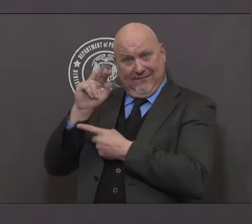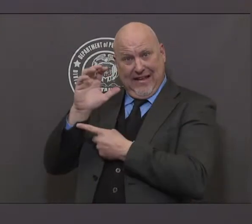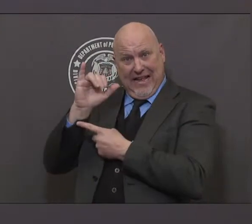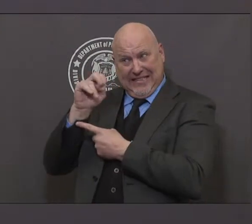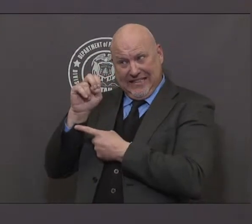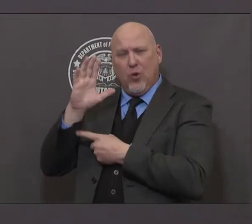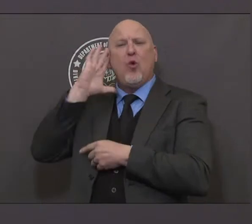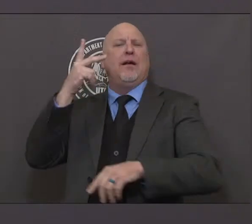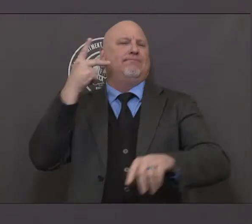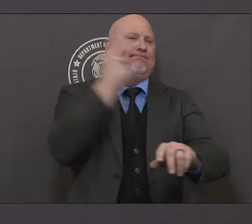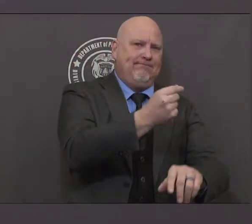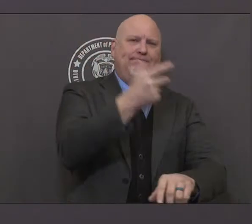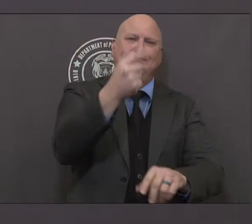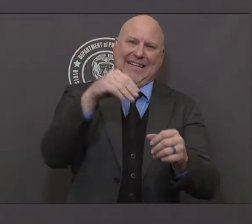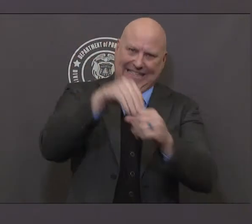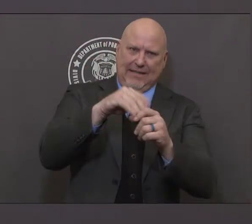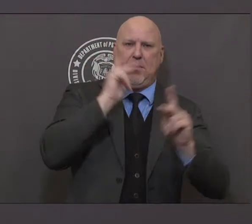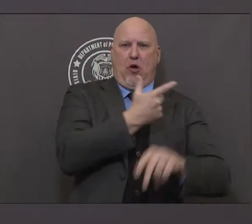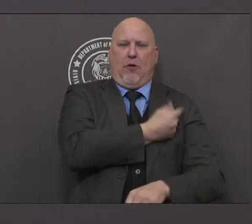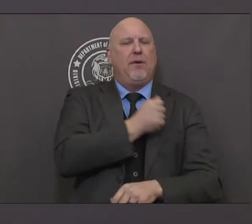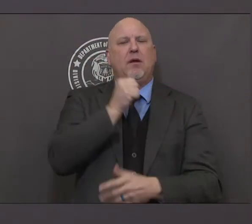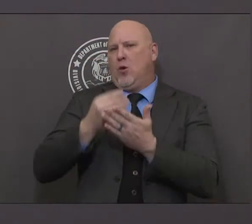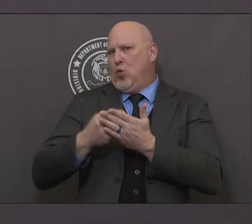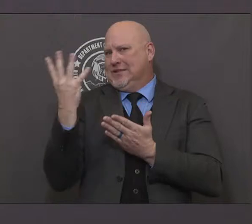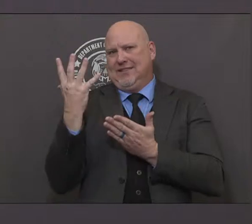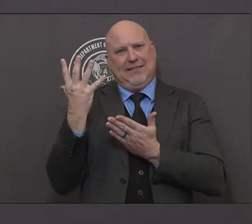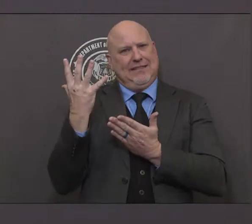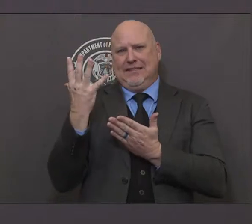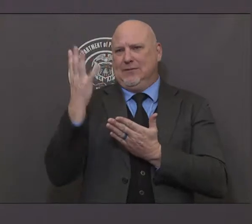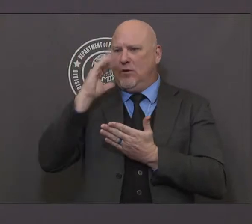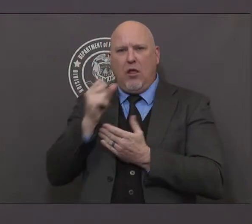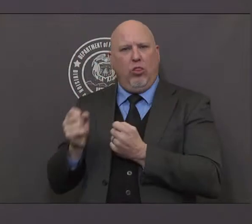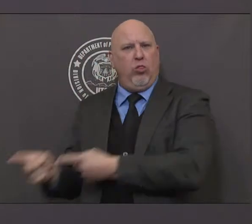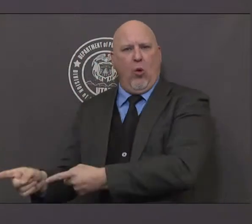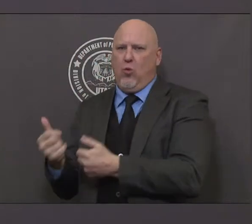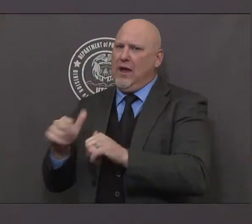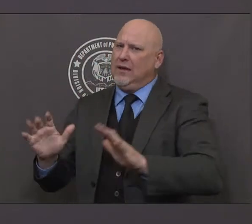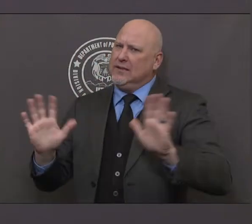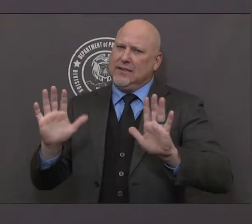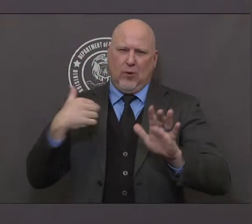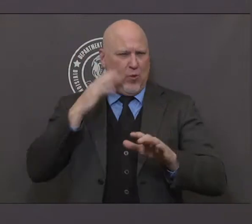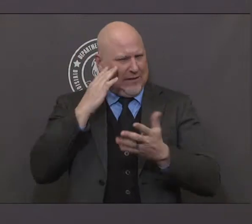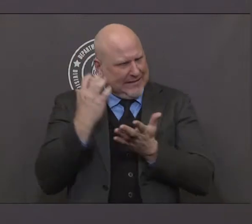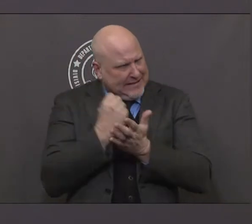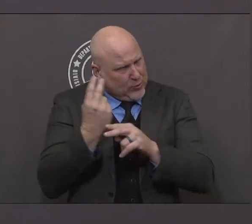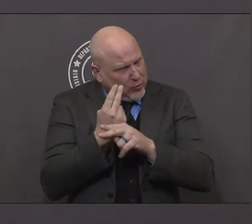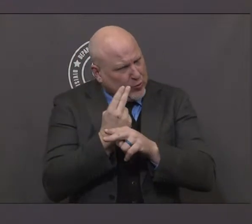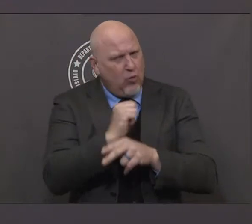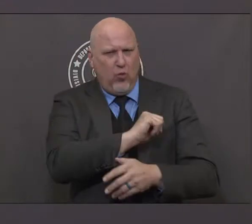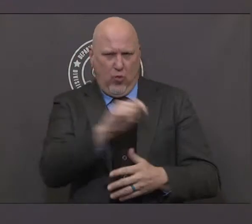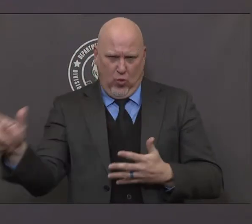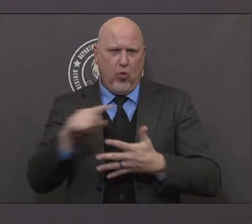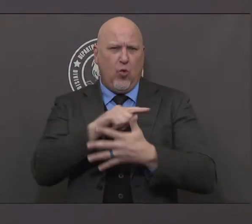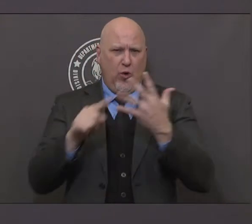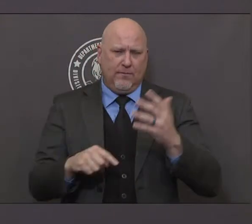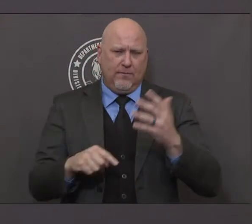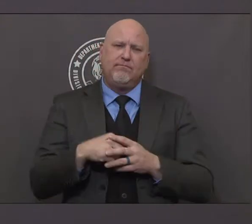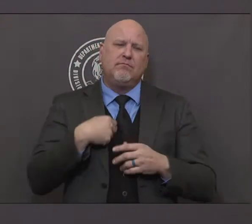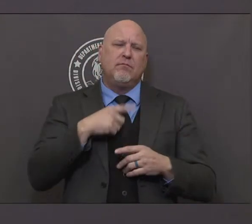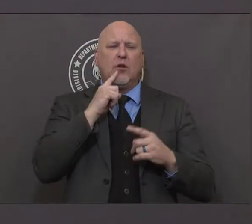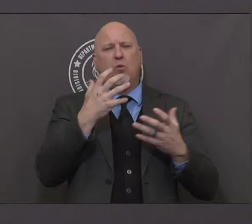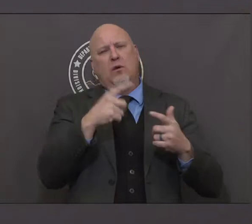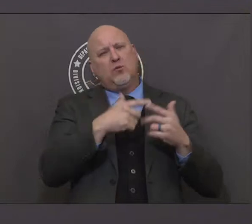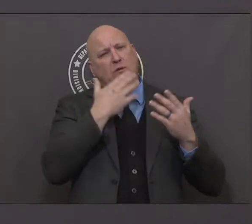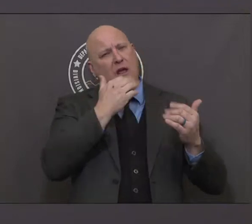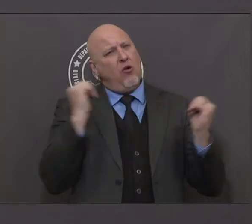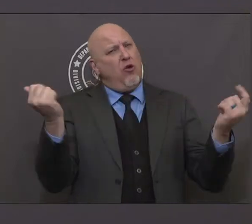in all of this, and appreciate our partners that are going to be working day and night, literally around the clock,